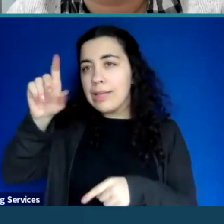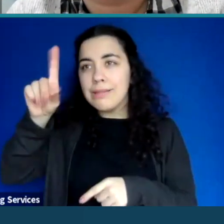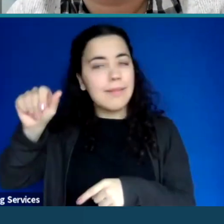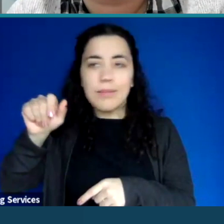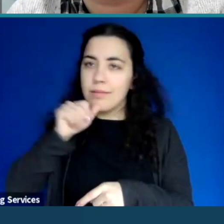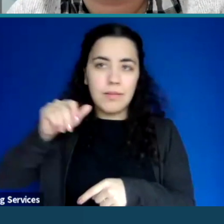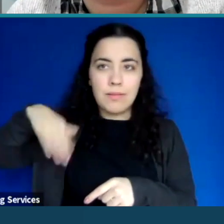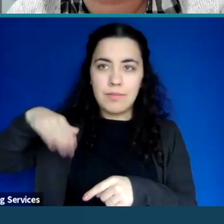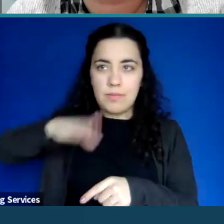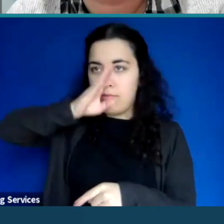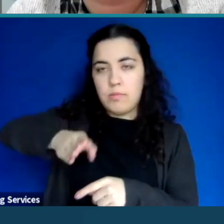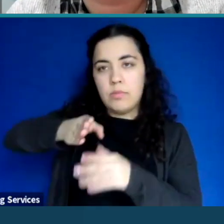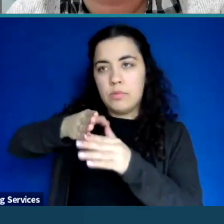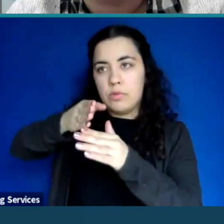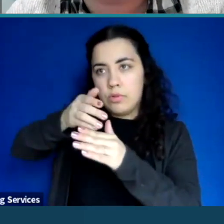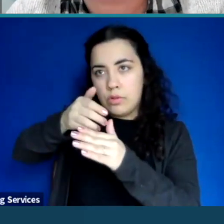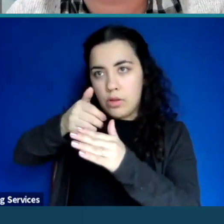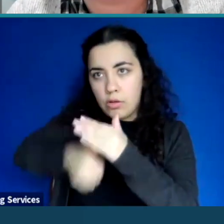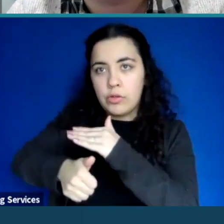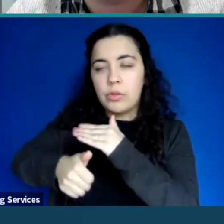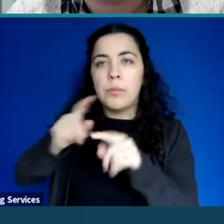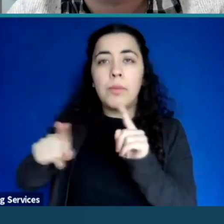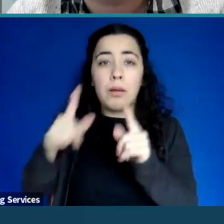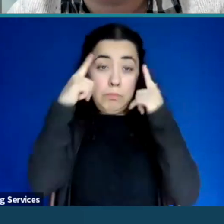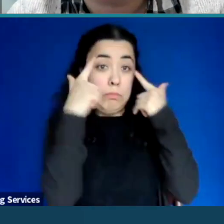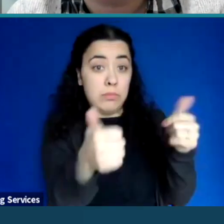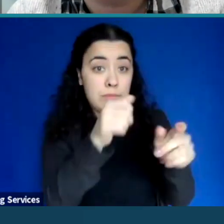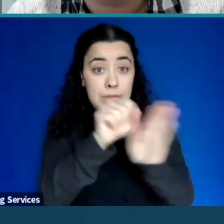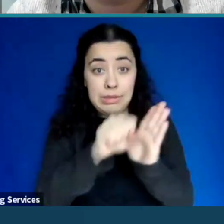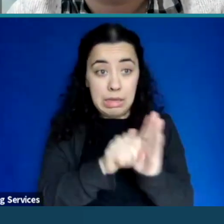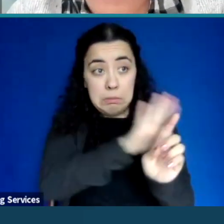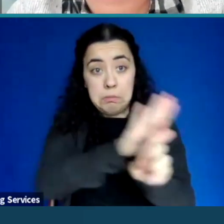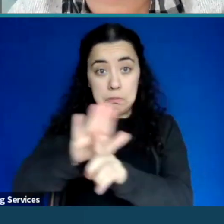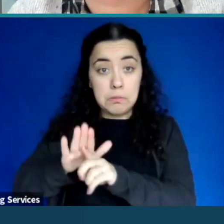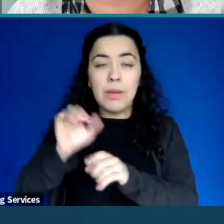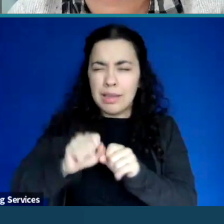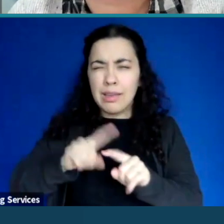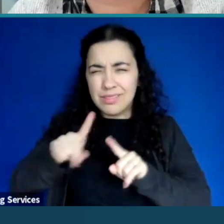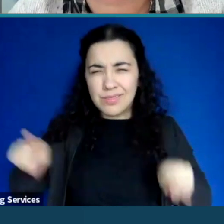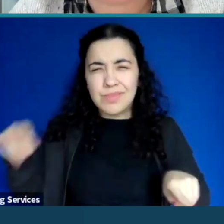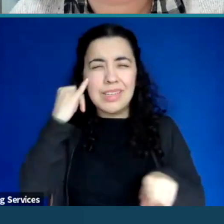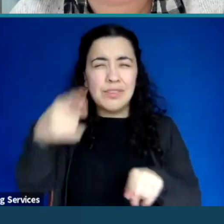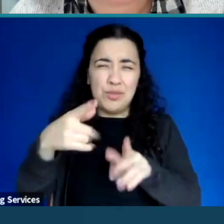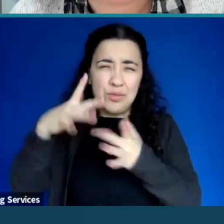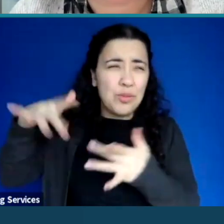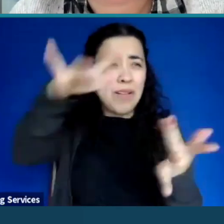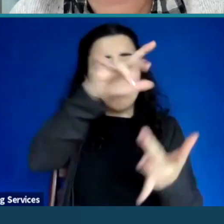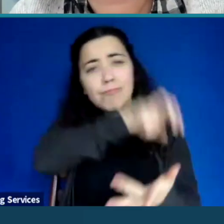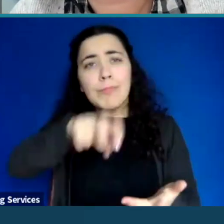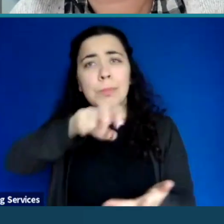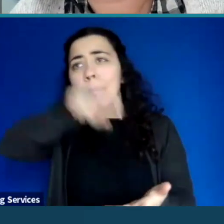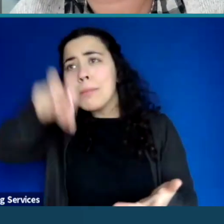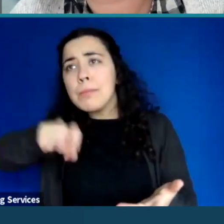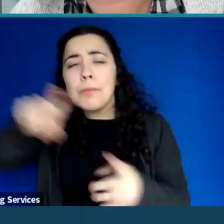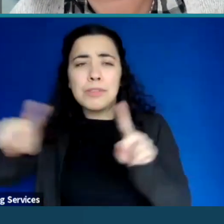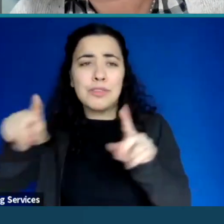cover directly. It's left up to the states. So that's why it can differ, especially when you're traveling from state to state with a